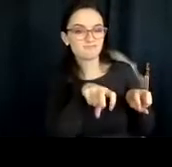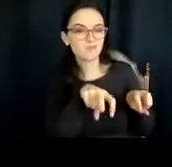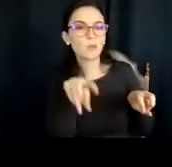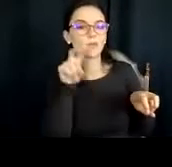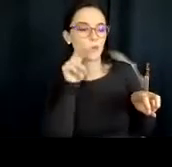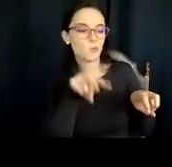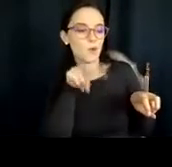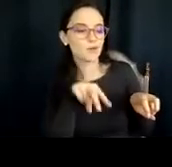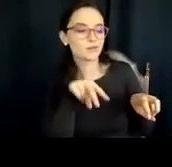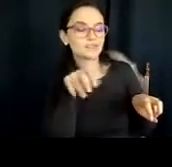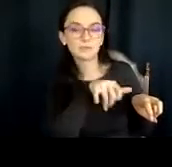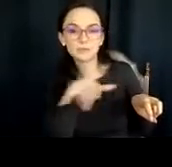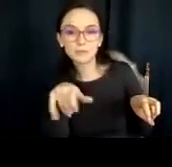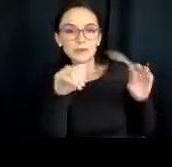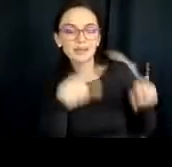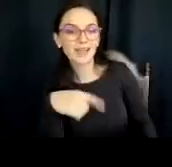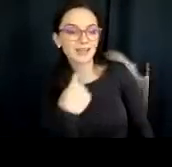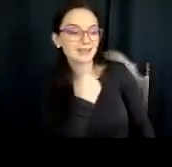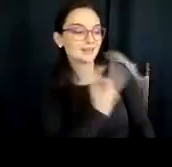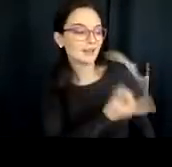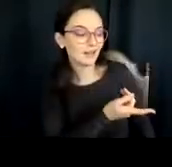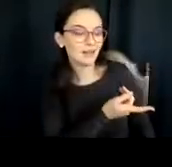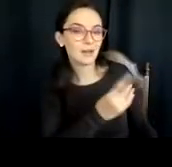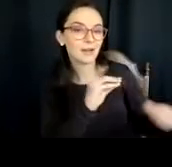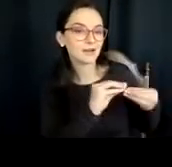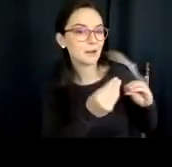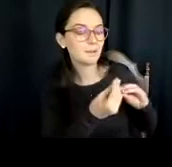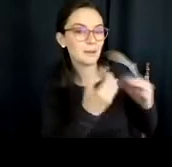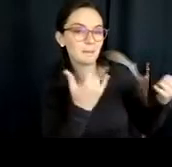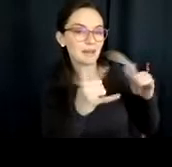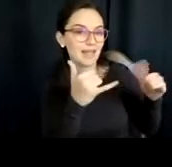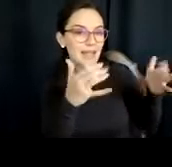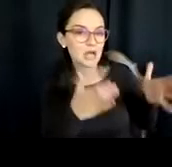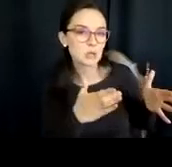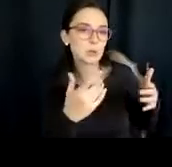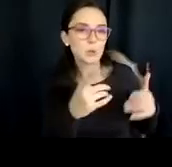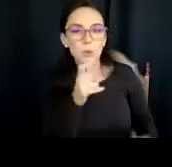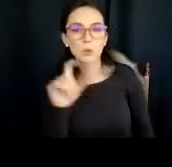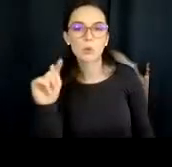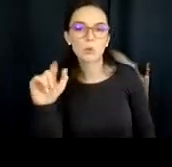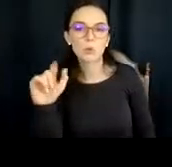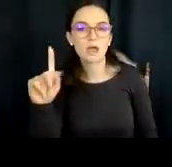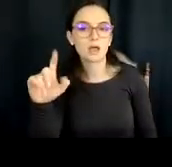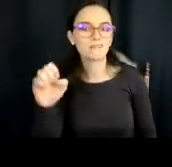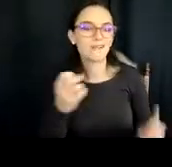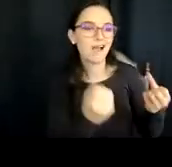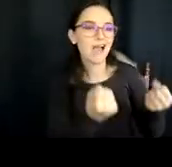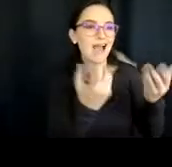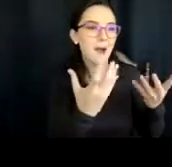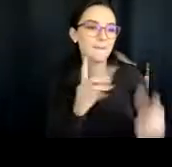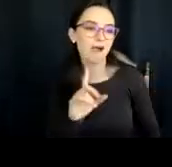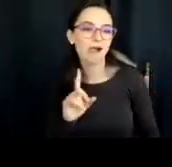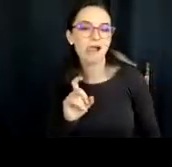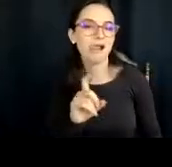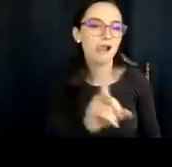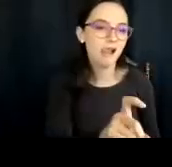them the number of the player that made the tackle and how many yards they ran for, and I'll give Oh, gives nice. the announcer all